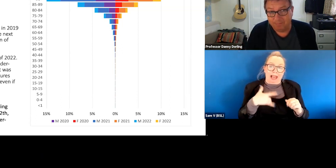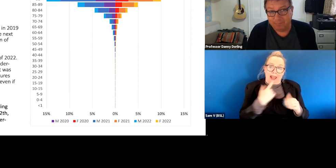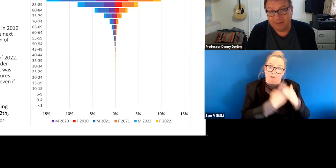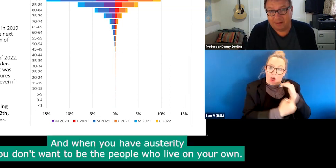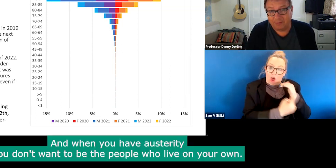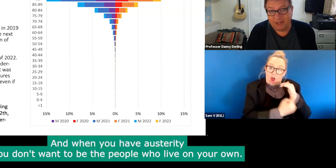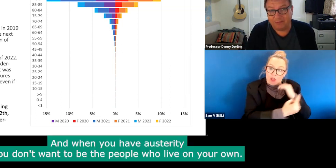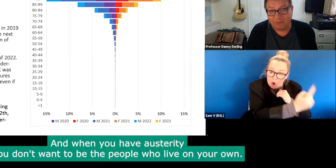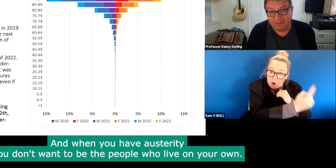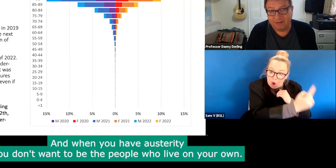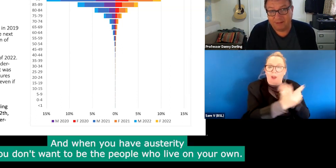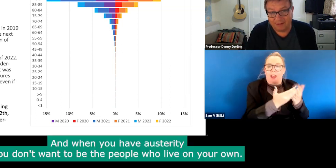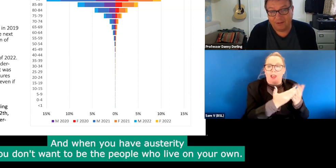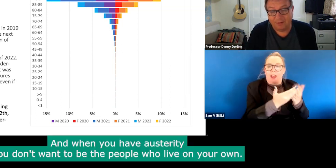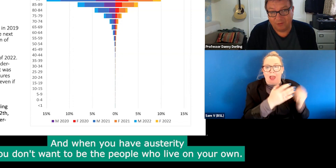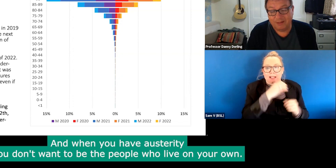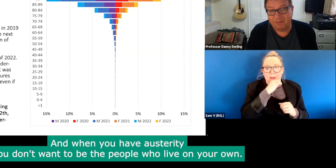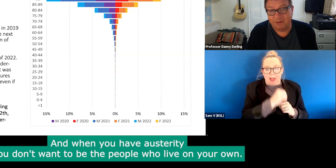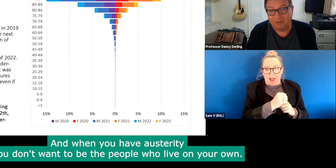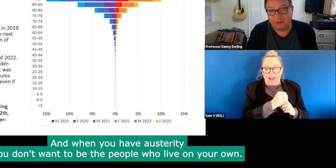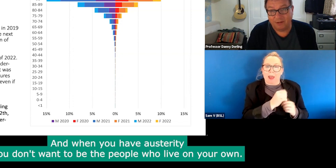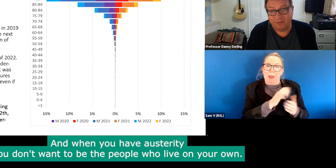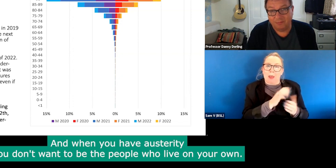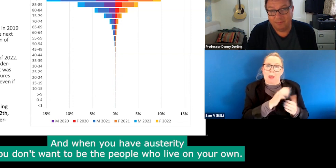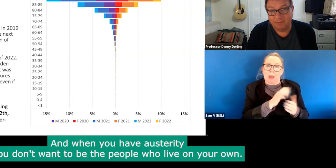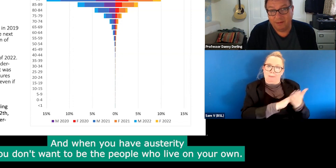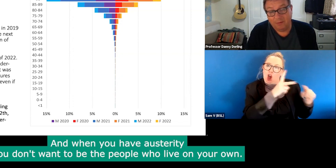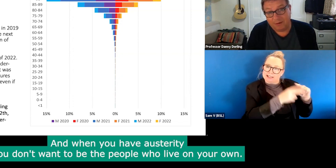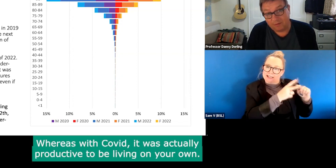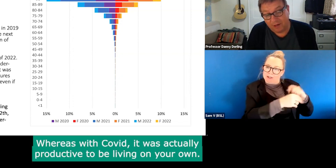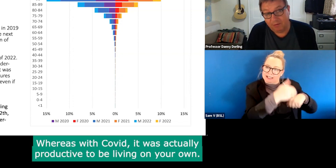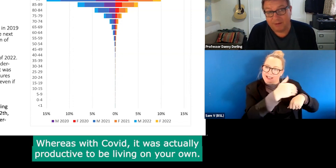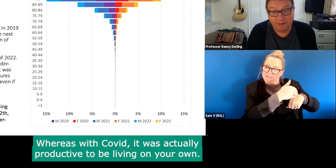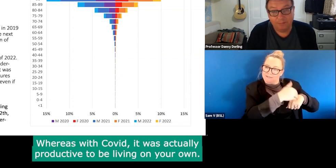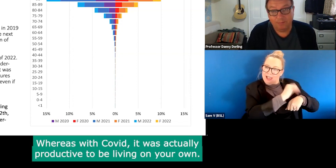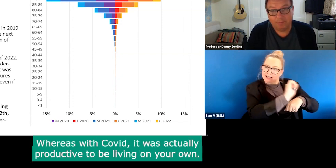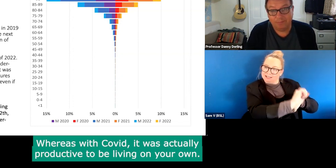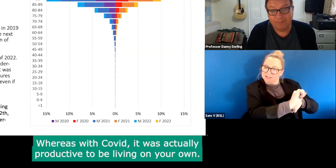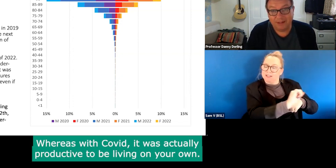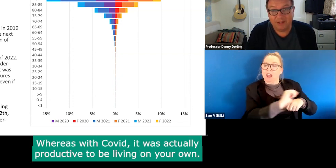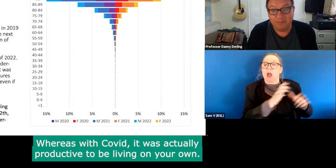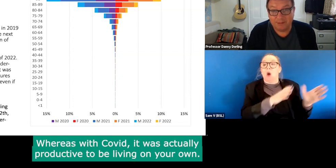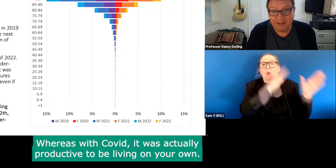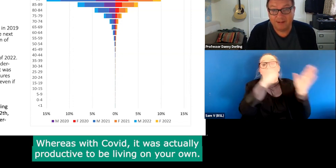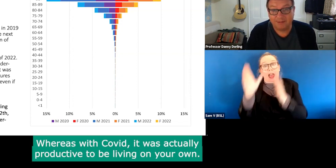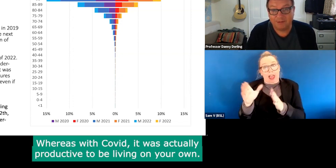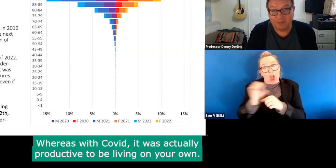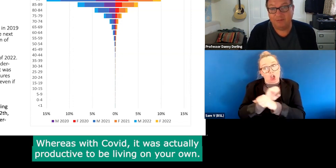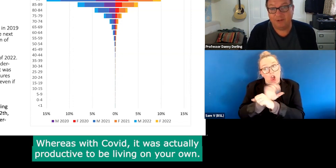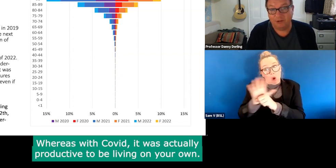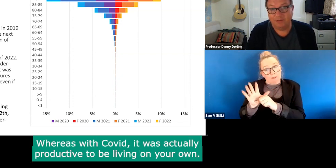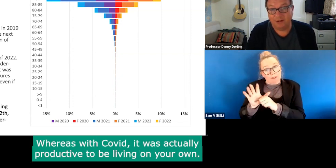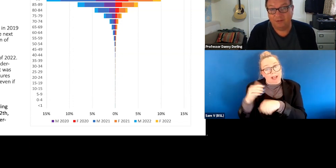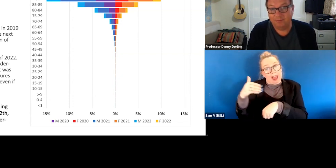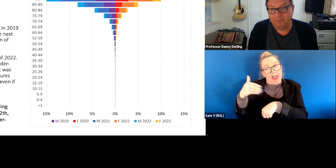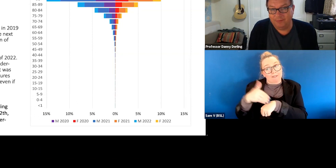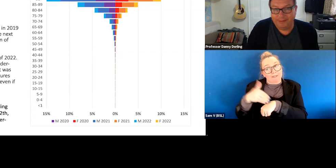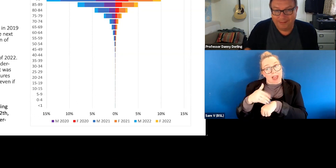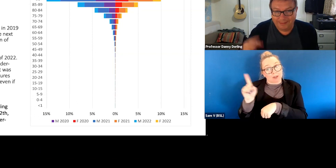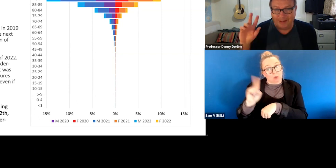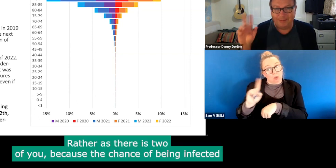are. And when you have austerity, you don't want to be living on your own. Whereas COVID, it's actually protective to be living on your